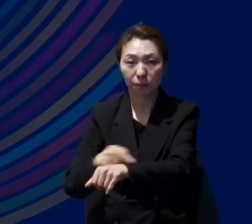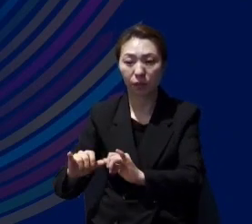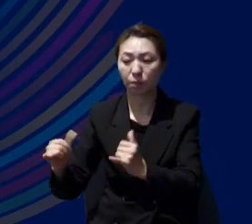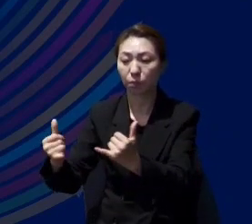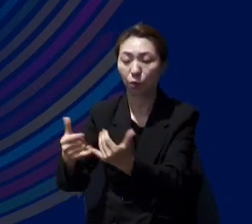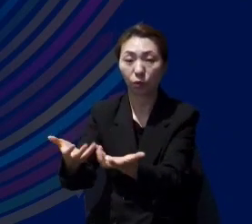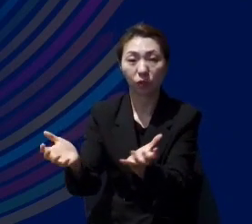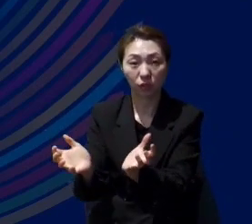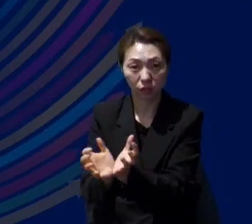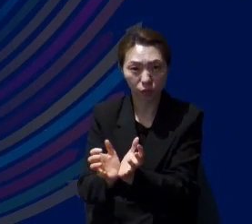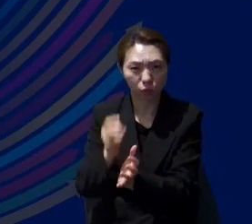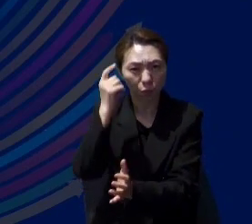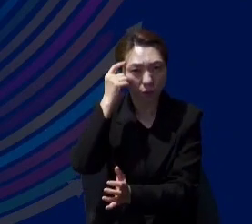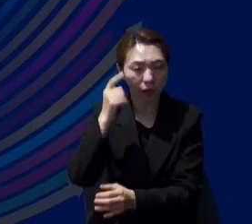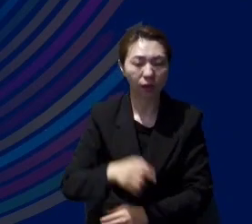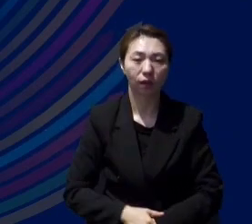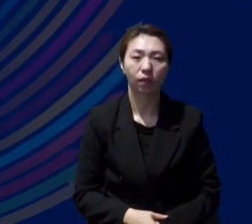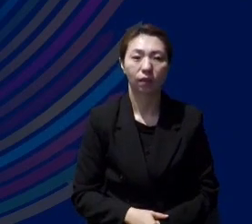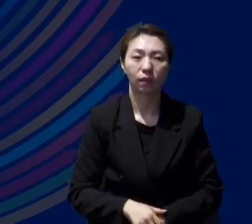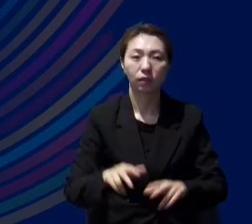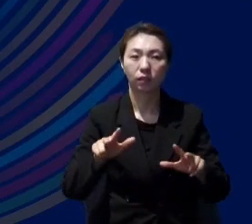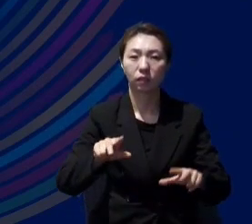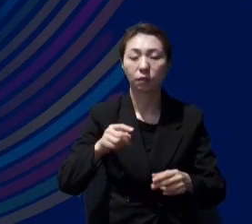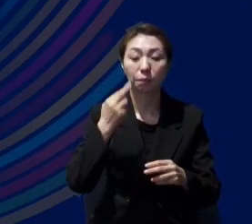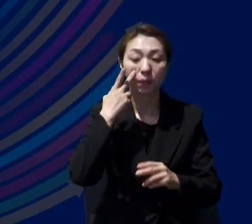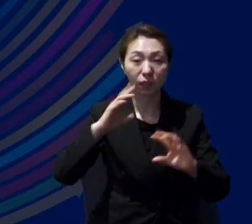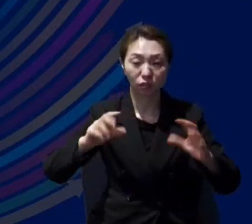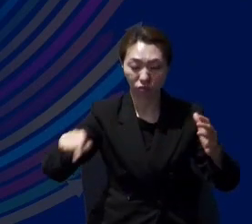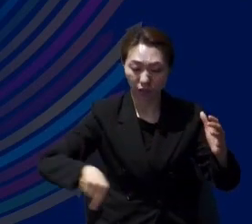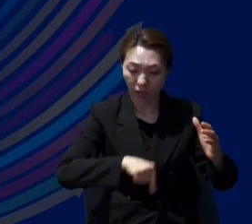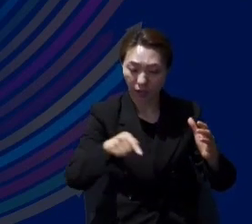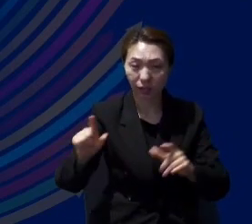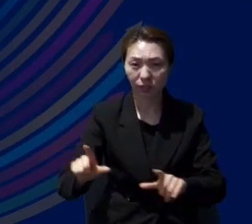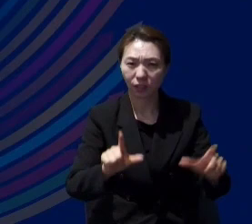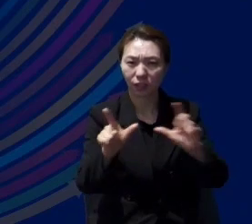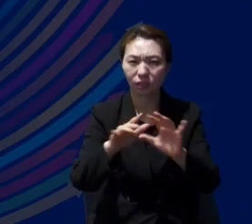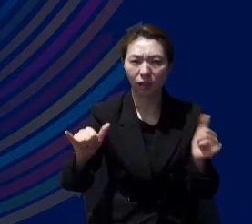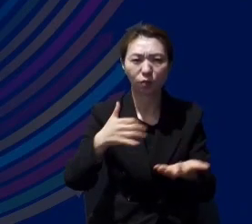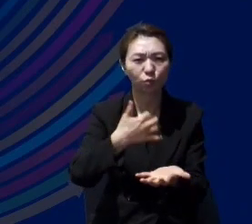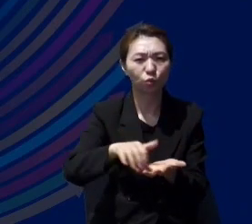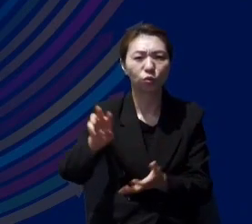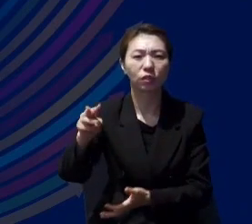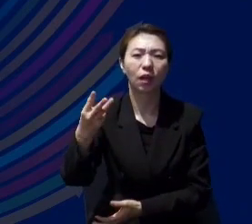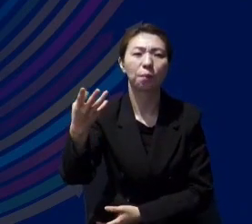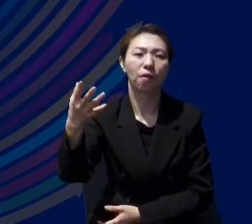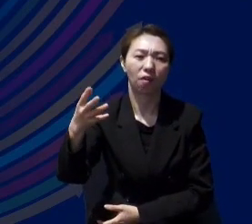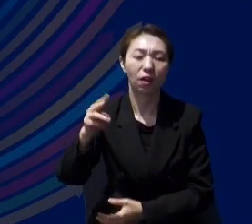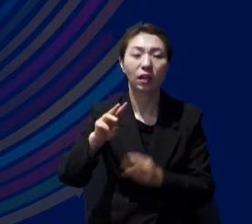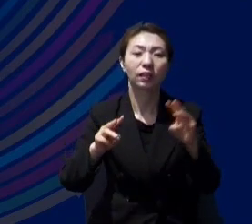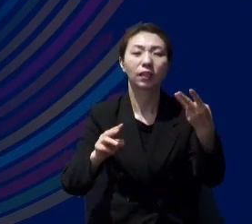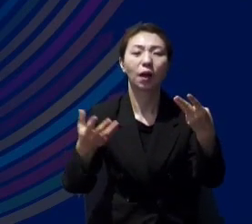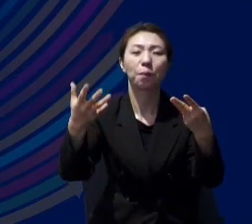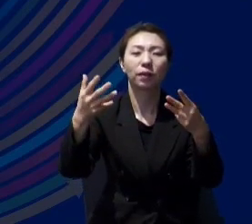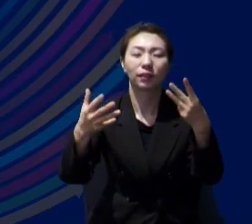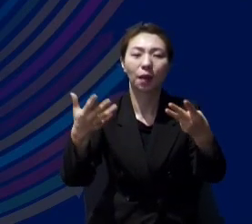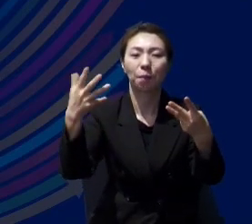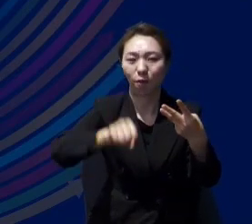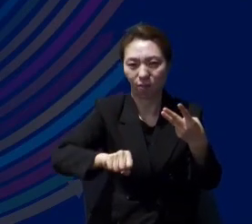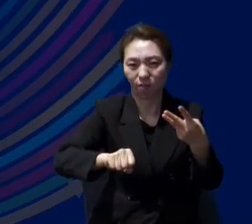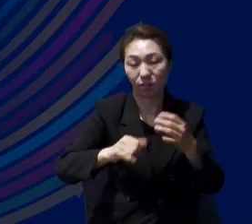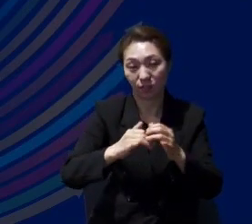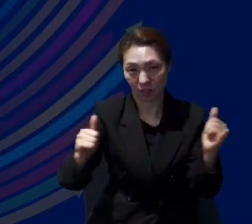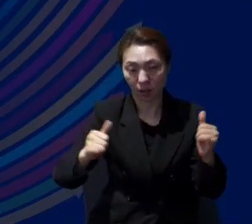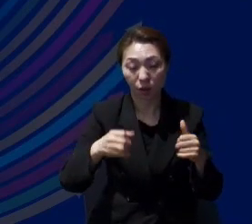health outcomes within the US. And you can see that at the state level, and the GBD, the main GBD, I should say, estimates at the state level, and you see